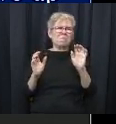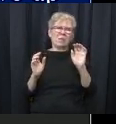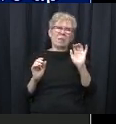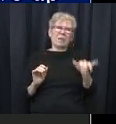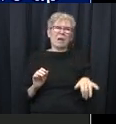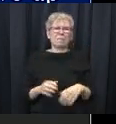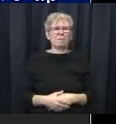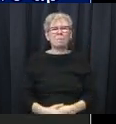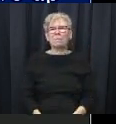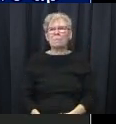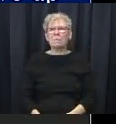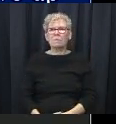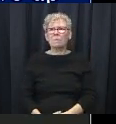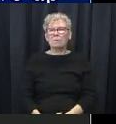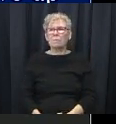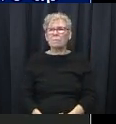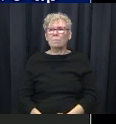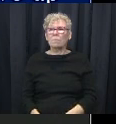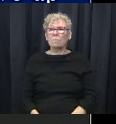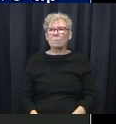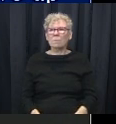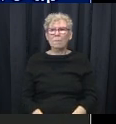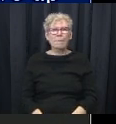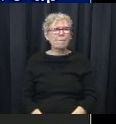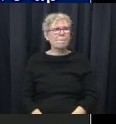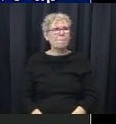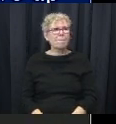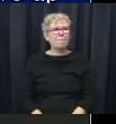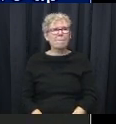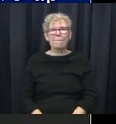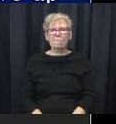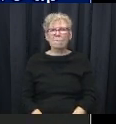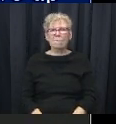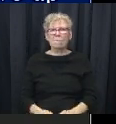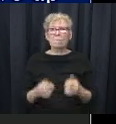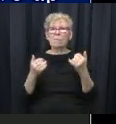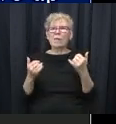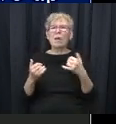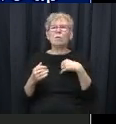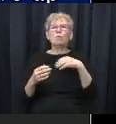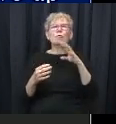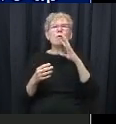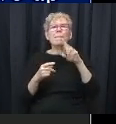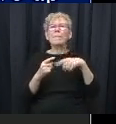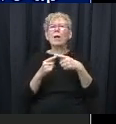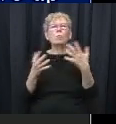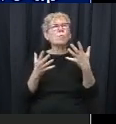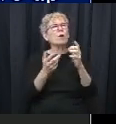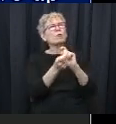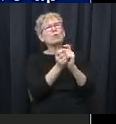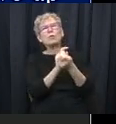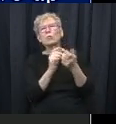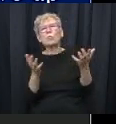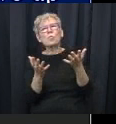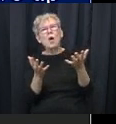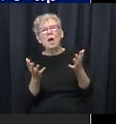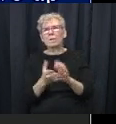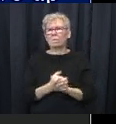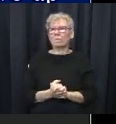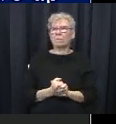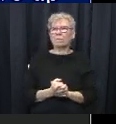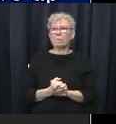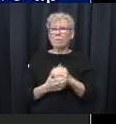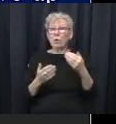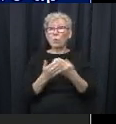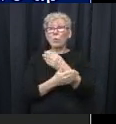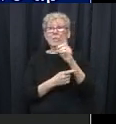So continuing with a summary of additional changes, Dial 2.0 uses a 7-day instead of a 14-day metric